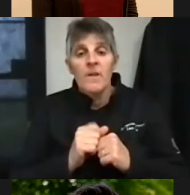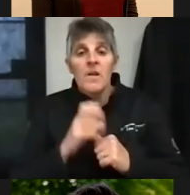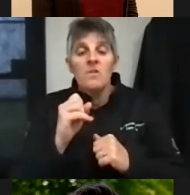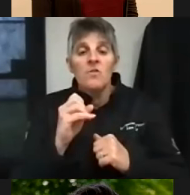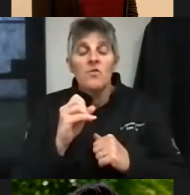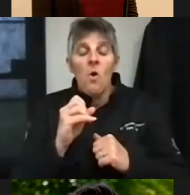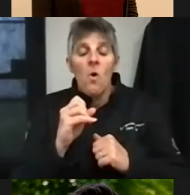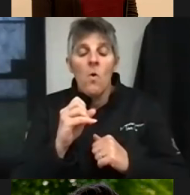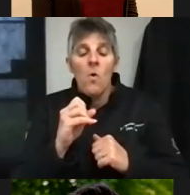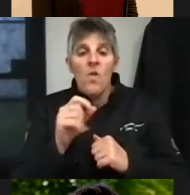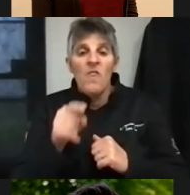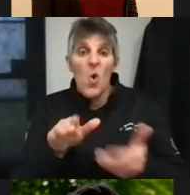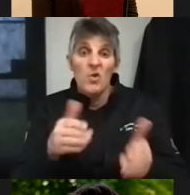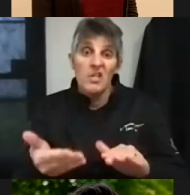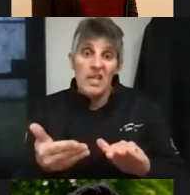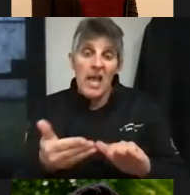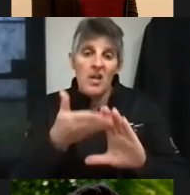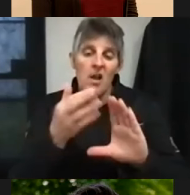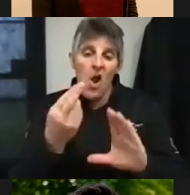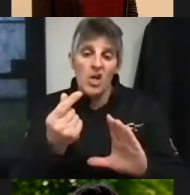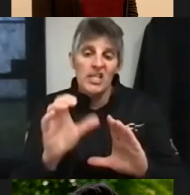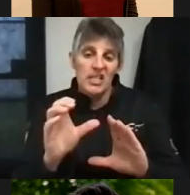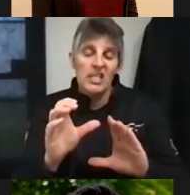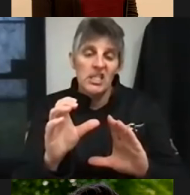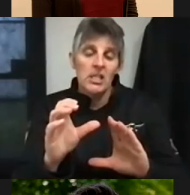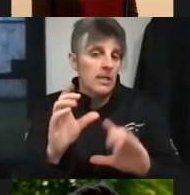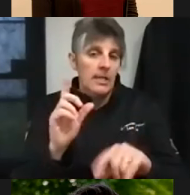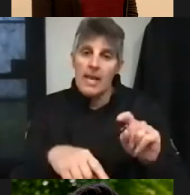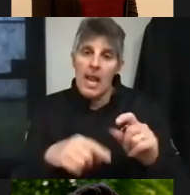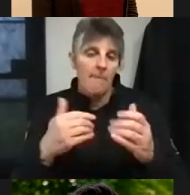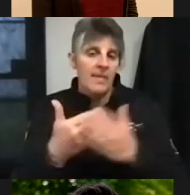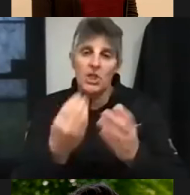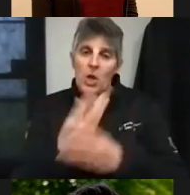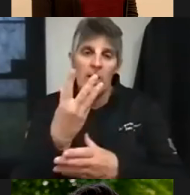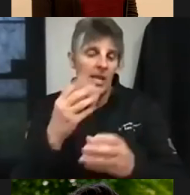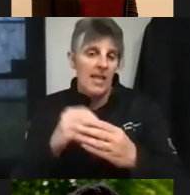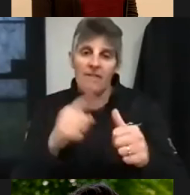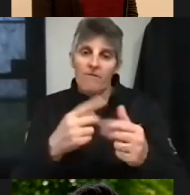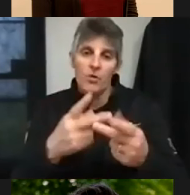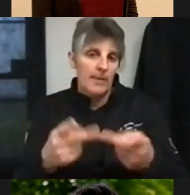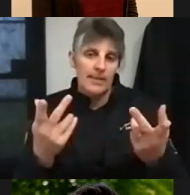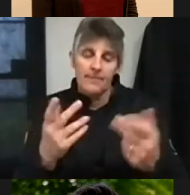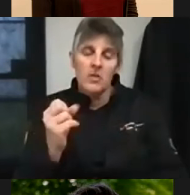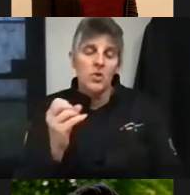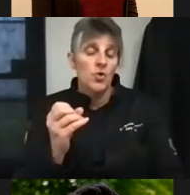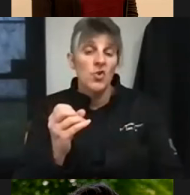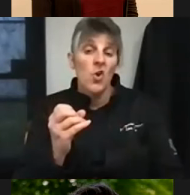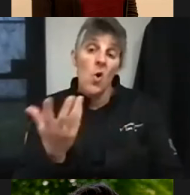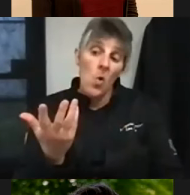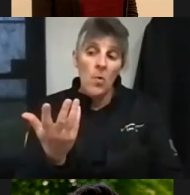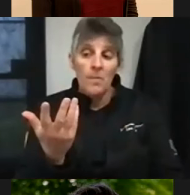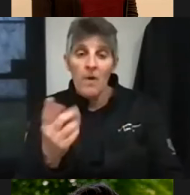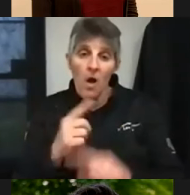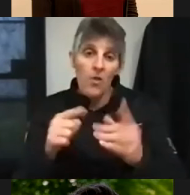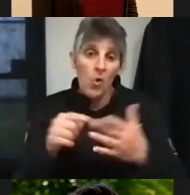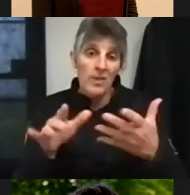So unfortunately, those dead retinal ganglion cells cannot be regenerated in the first place. So although this